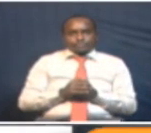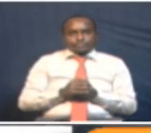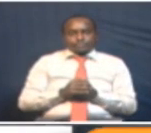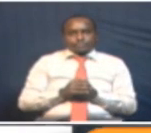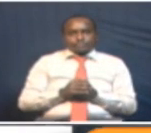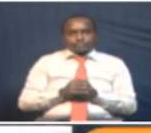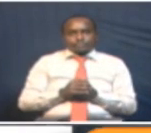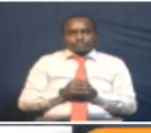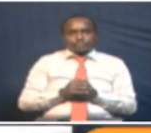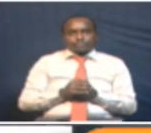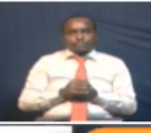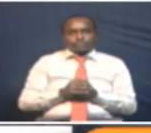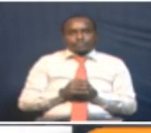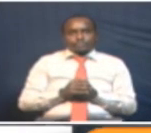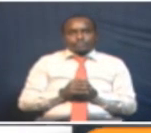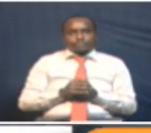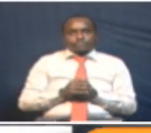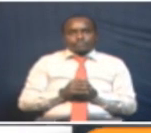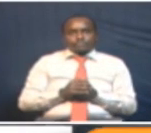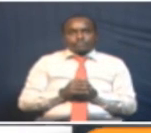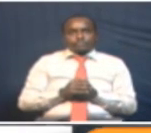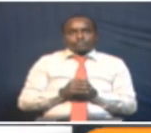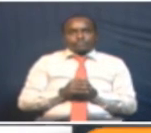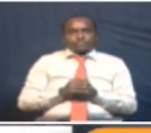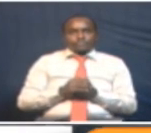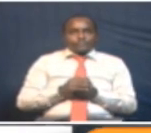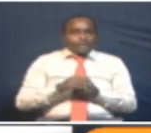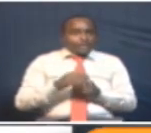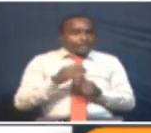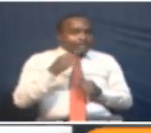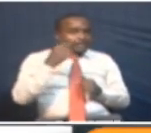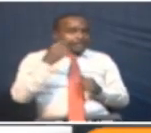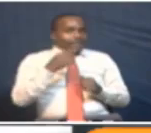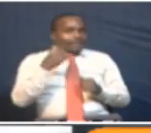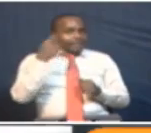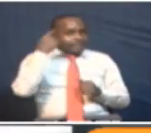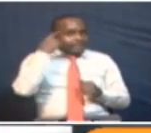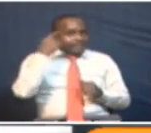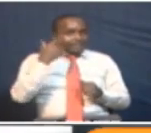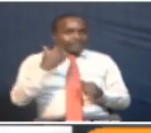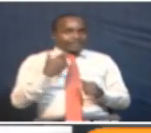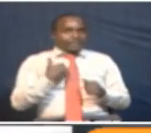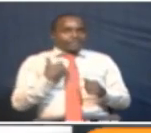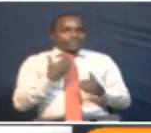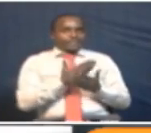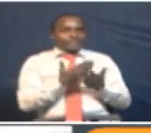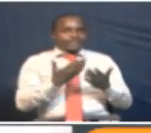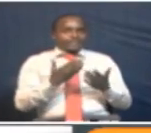Well, I can see back looking at me. I think he has nothing to say. Oh, I have a lot to say. No,